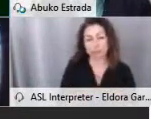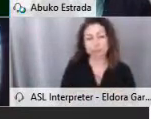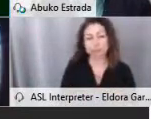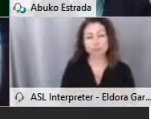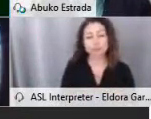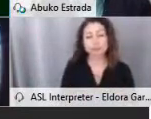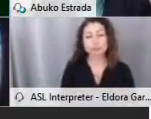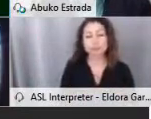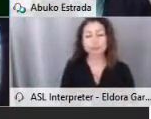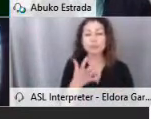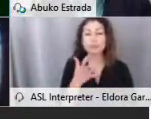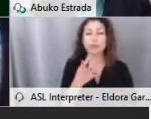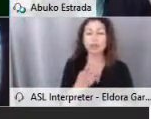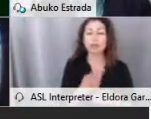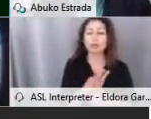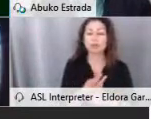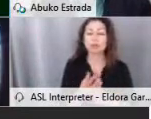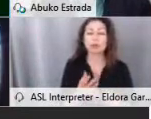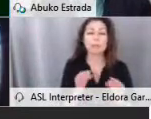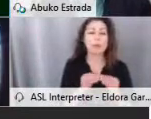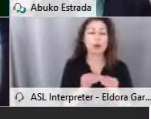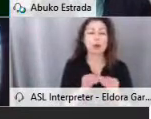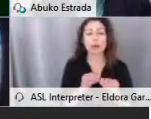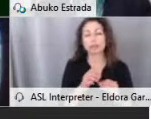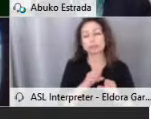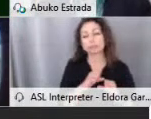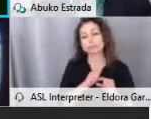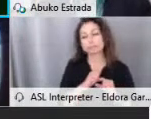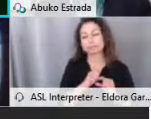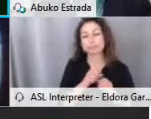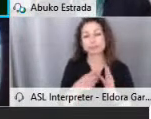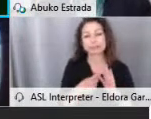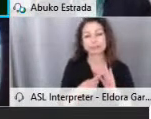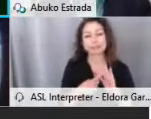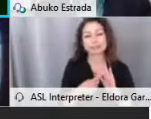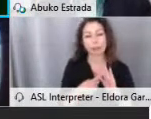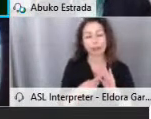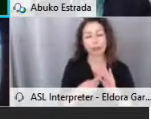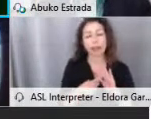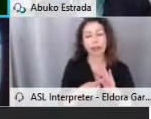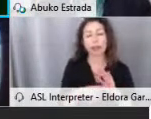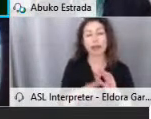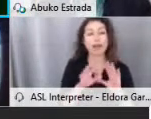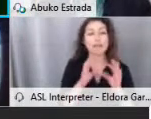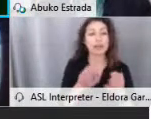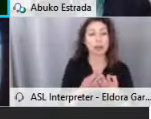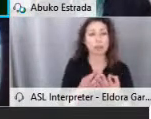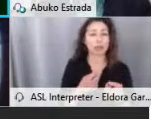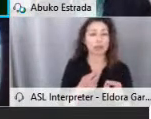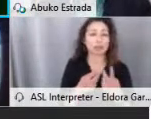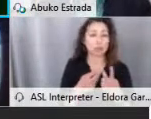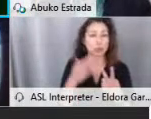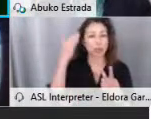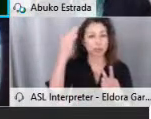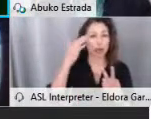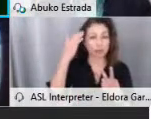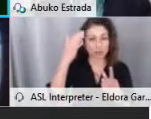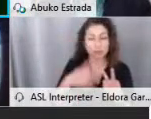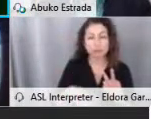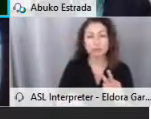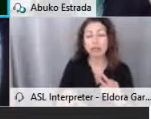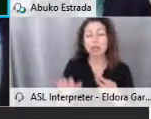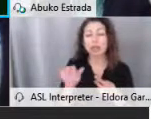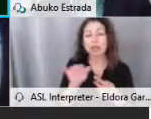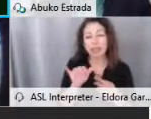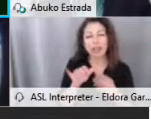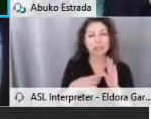and use the more salient example of a family of 2 adults, like